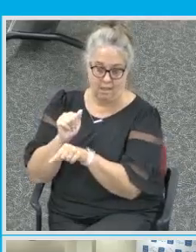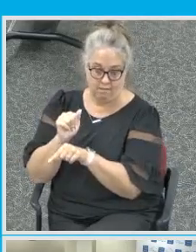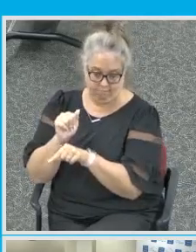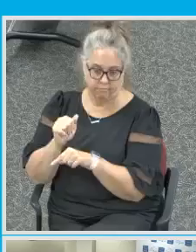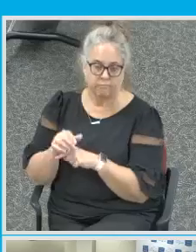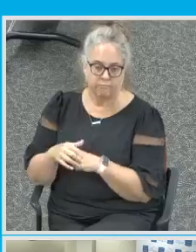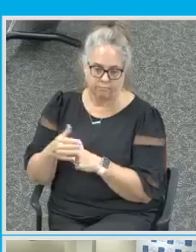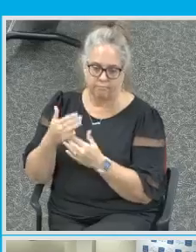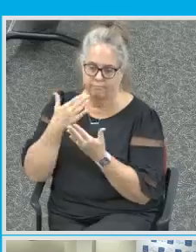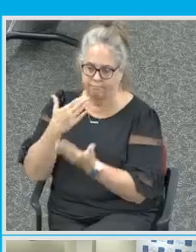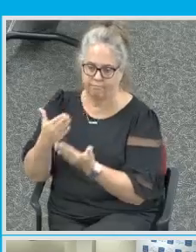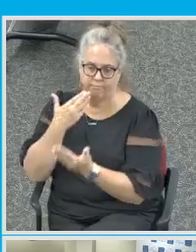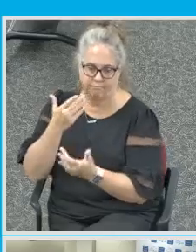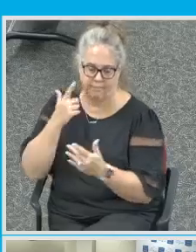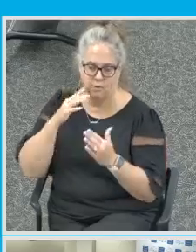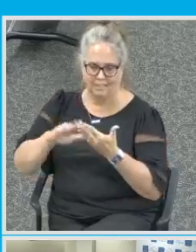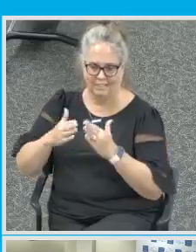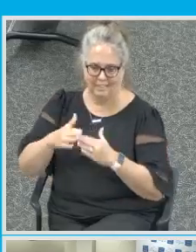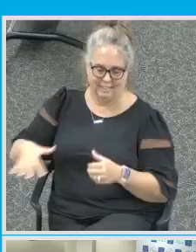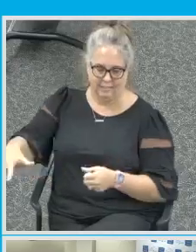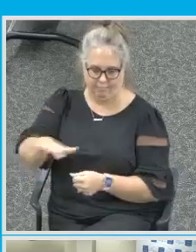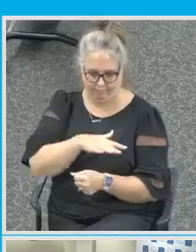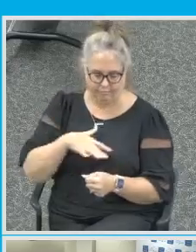times people get